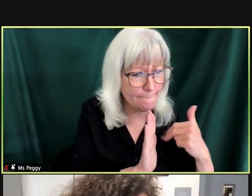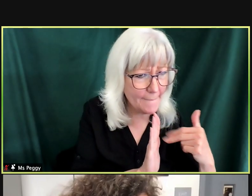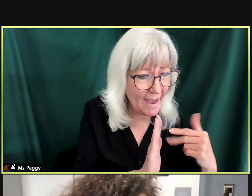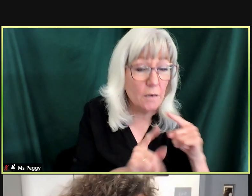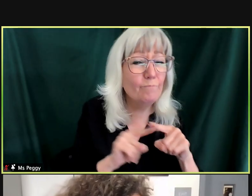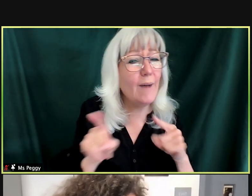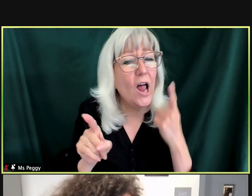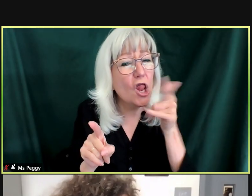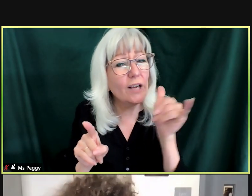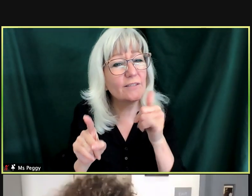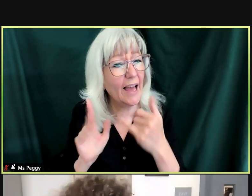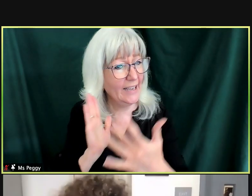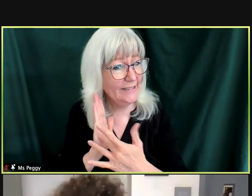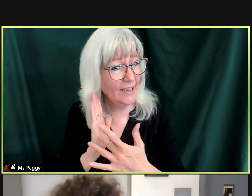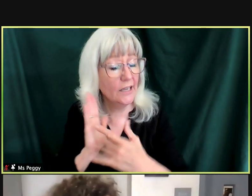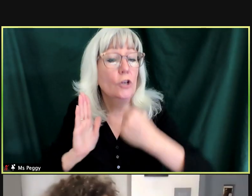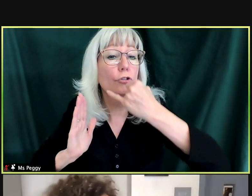the page.